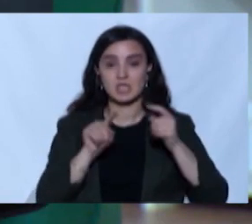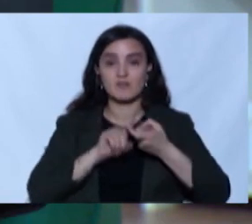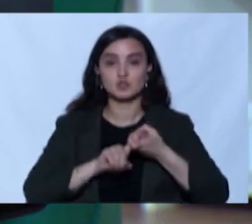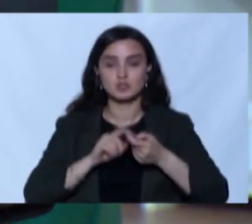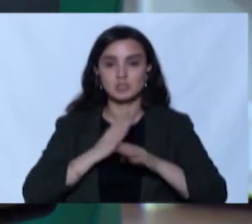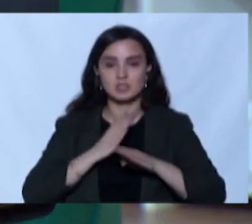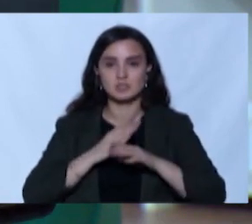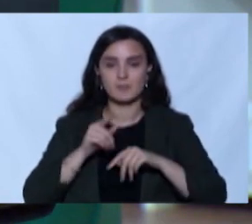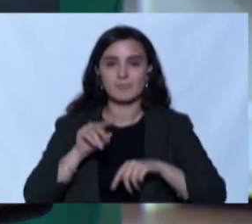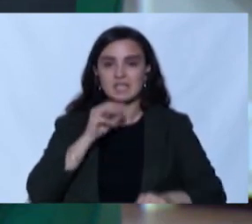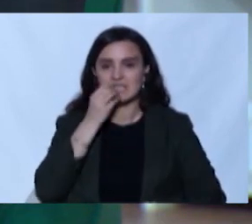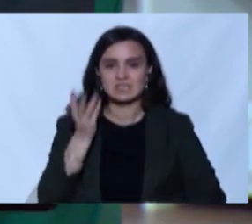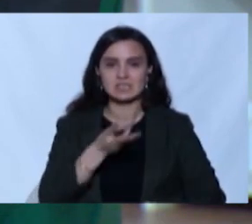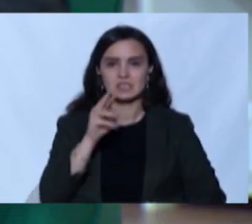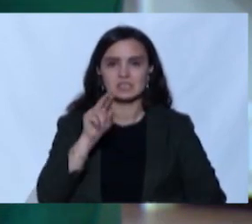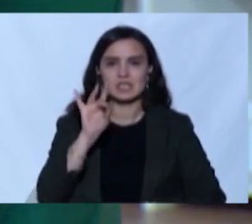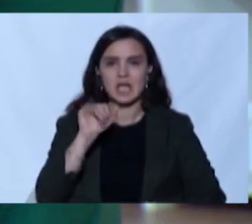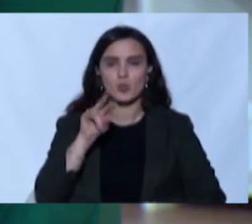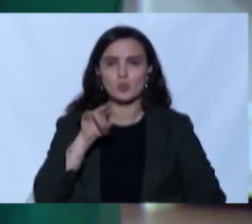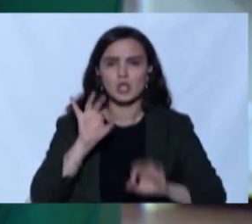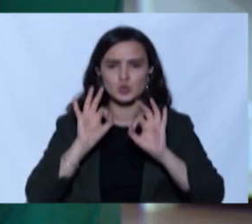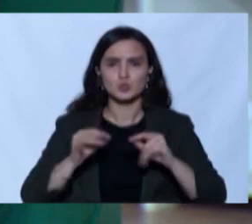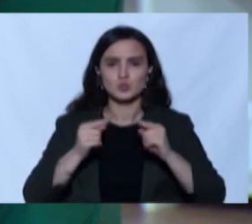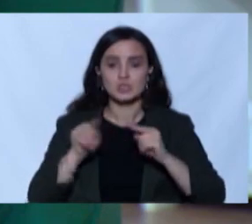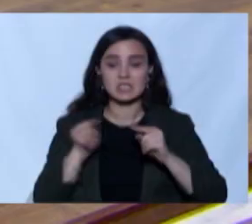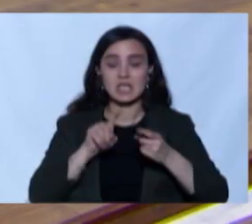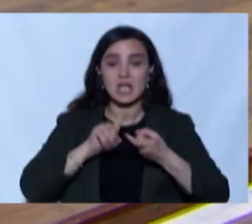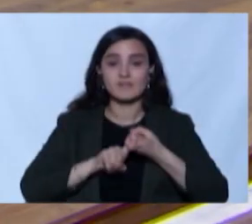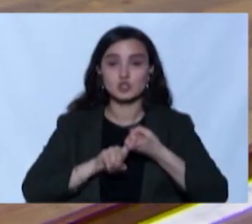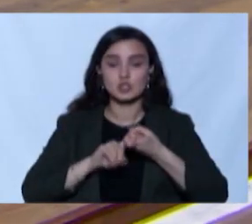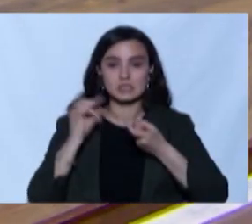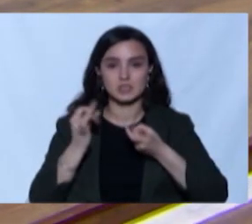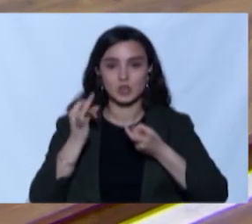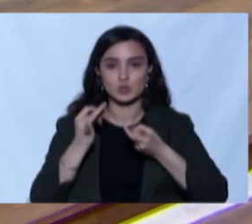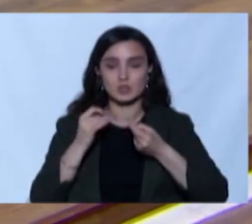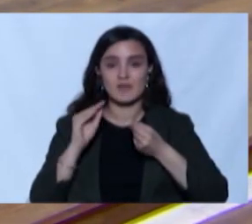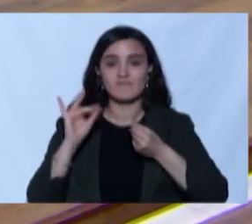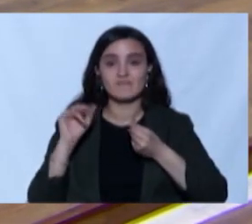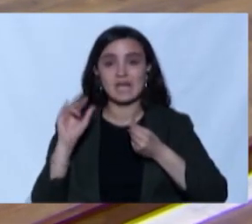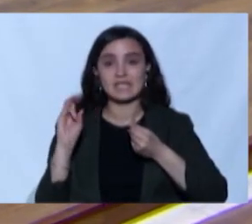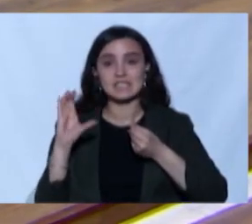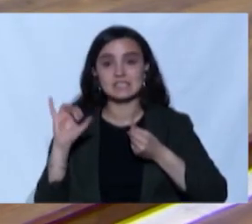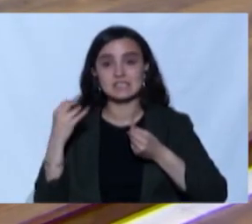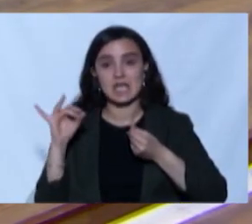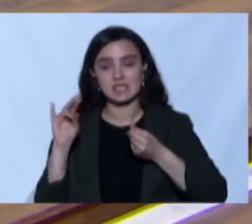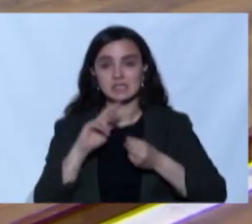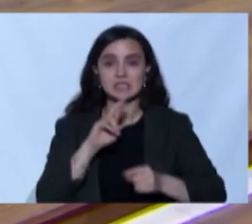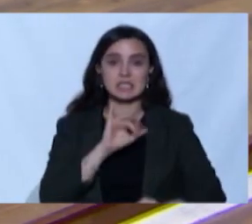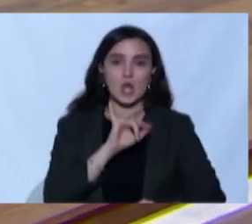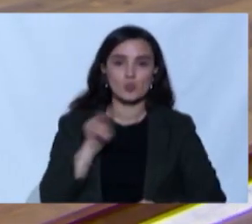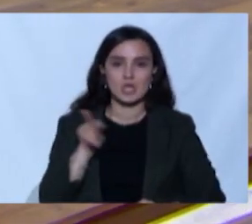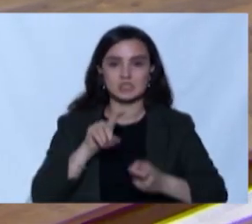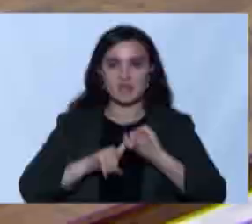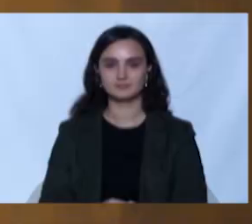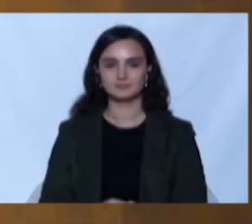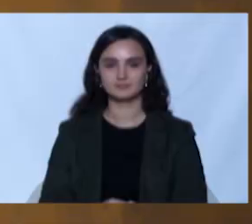is Dracula. And we'll be discussing exactly the interesting connection between Frankenstein and Dracula. Yes, I look forward